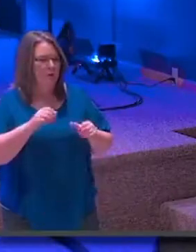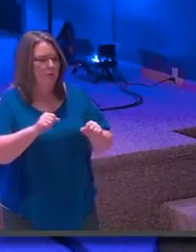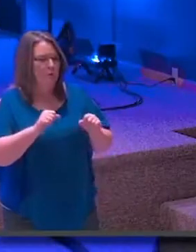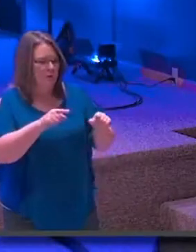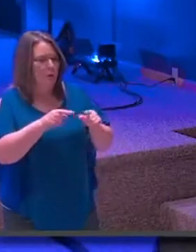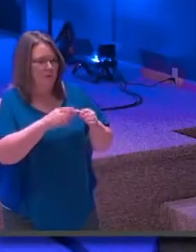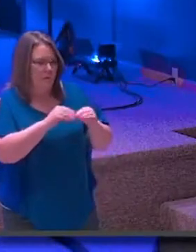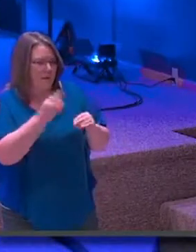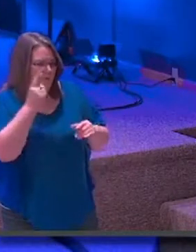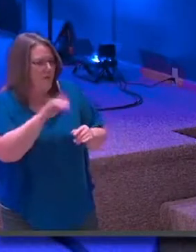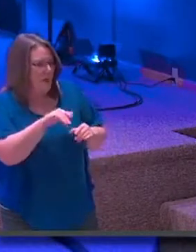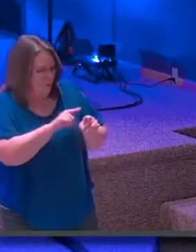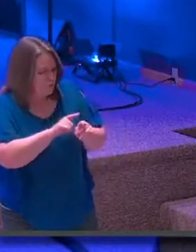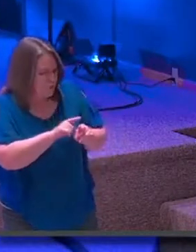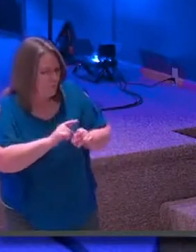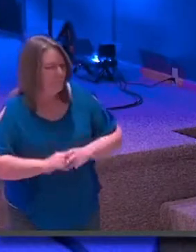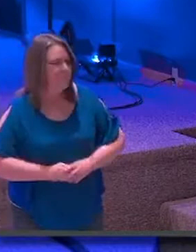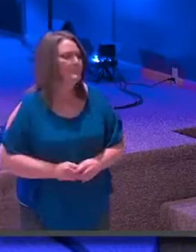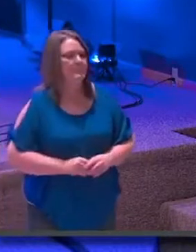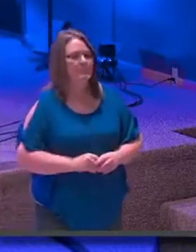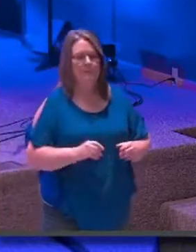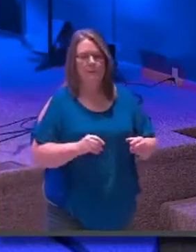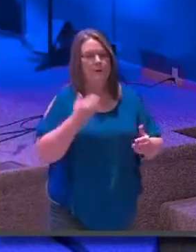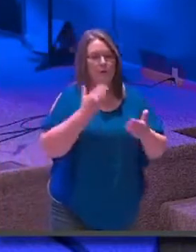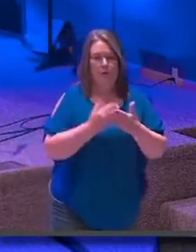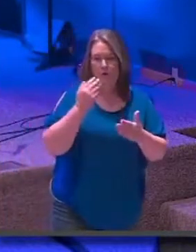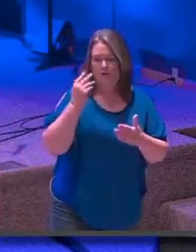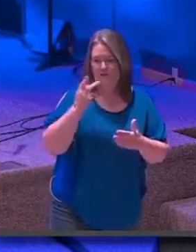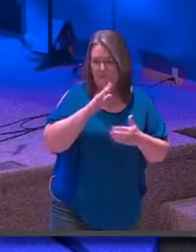Well, okay. Very good. It's good to see you all this morning.